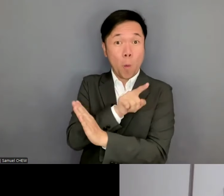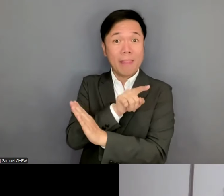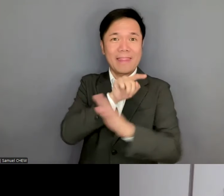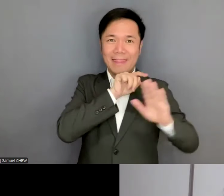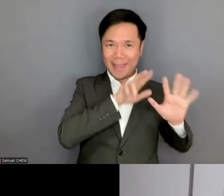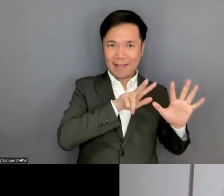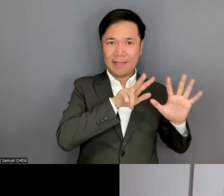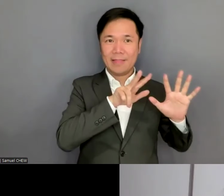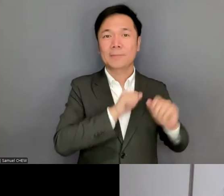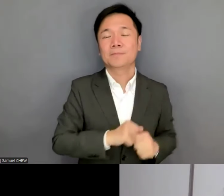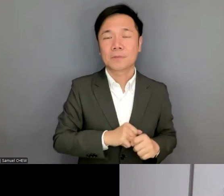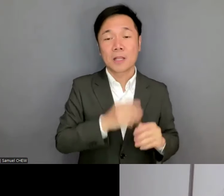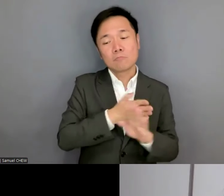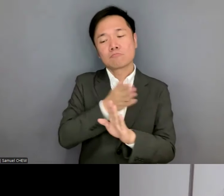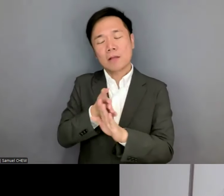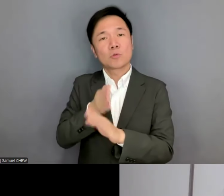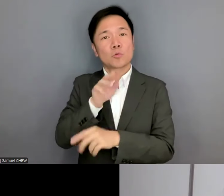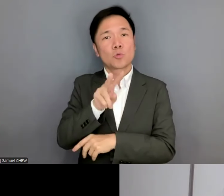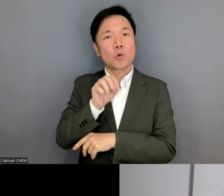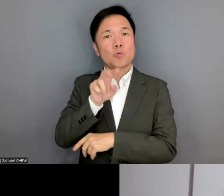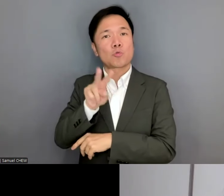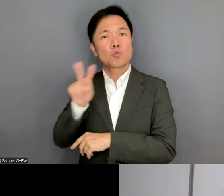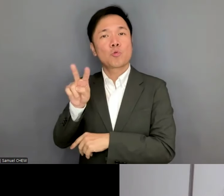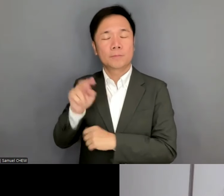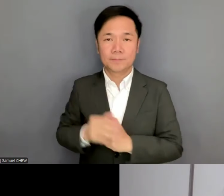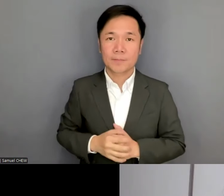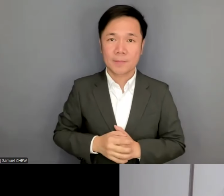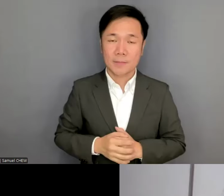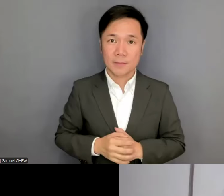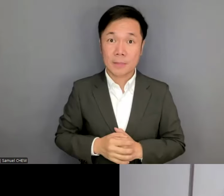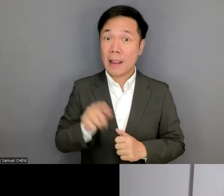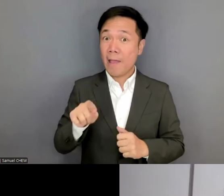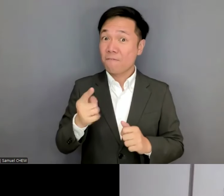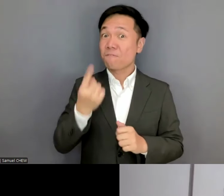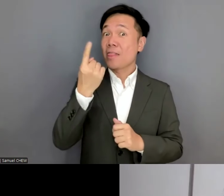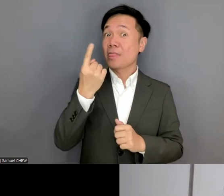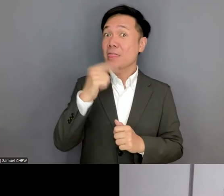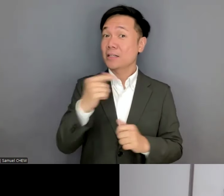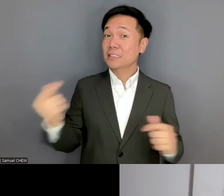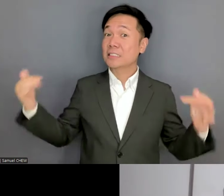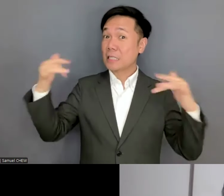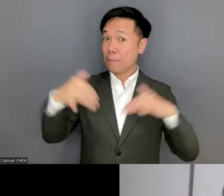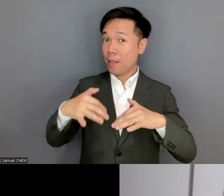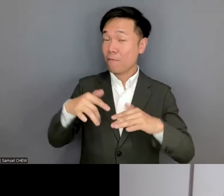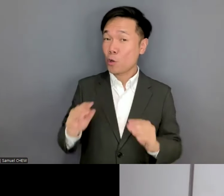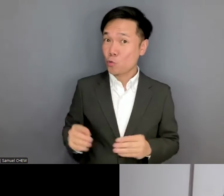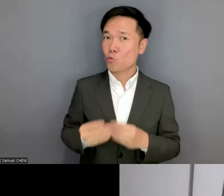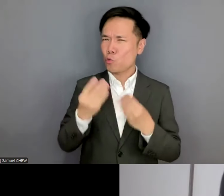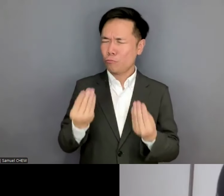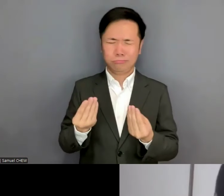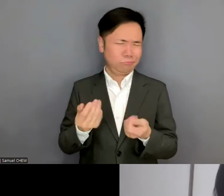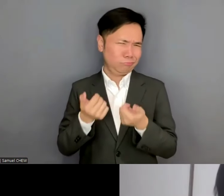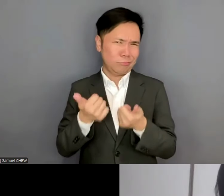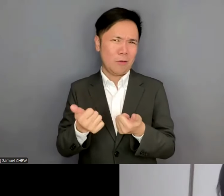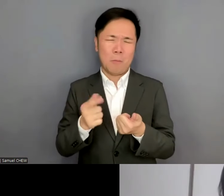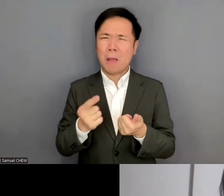But que in duró 24 2022, horas, ¿no? Y that cada was the región first del mundo summit for tuvo the un youth, momento and it lasted un only tiempo